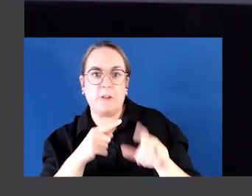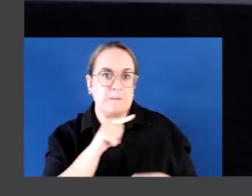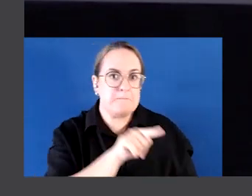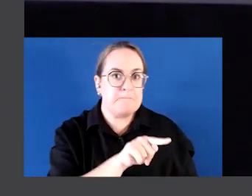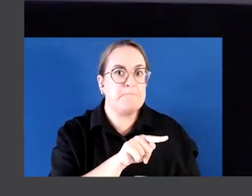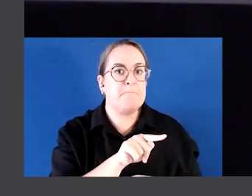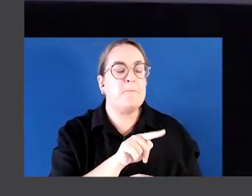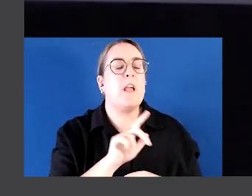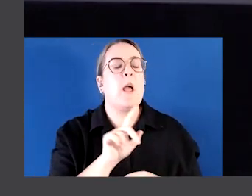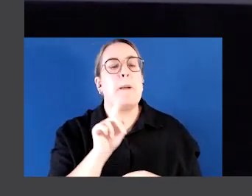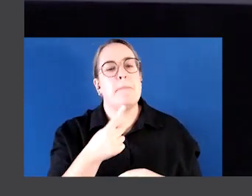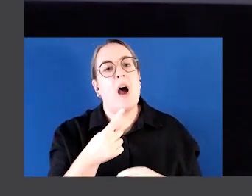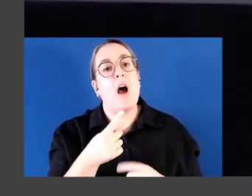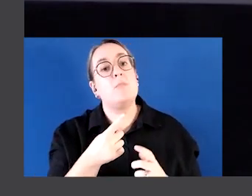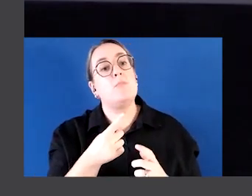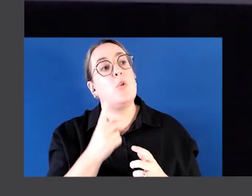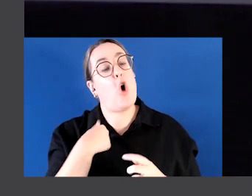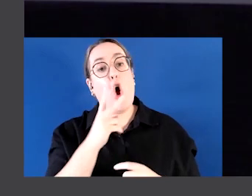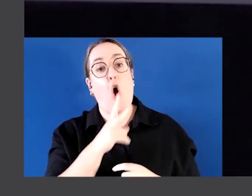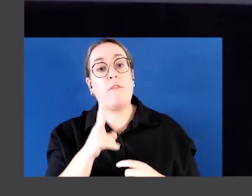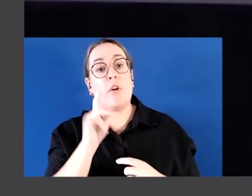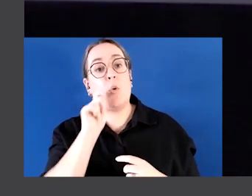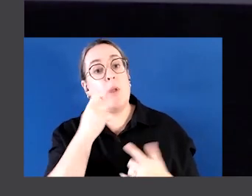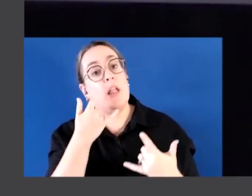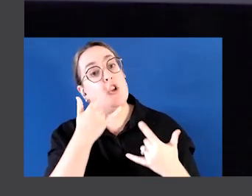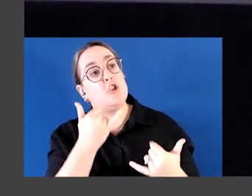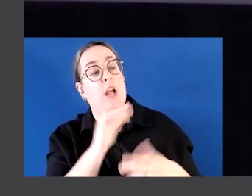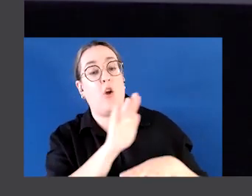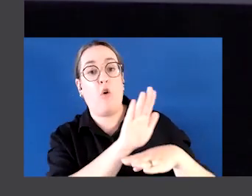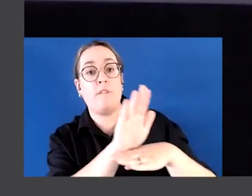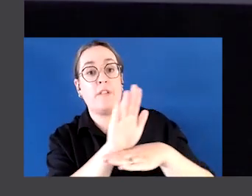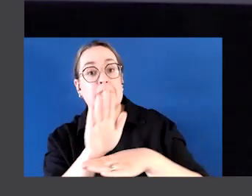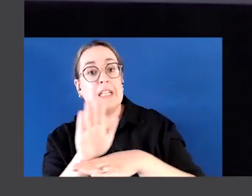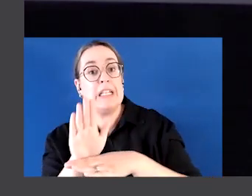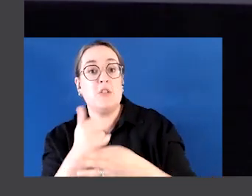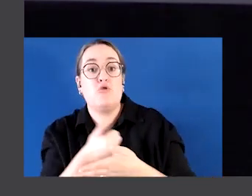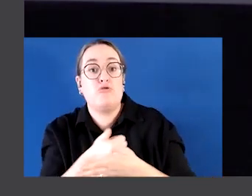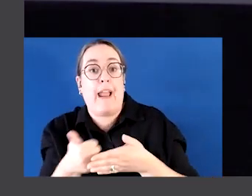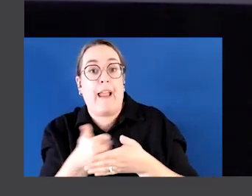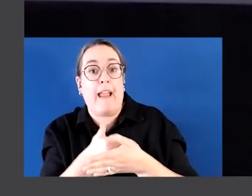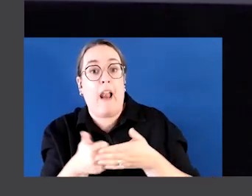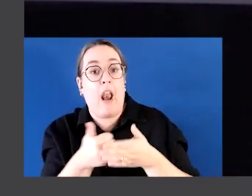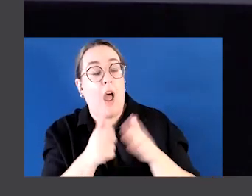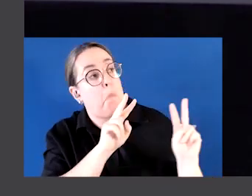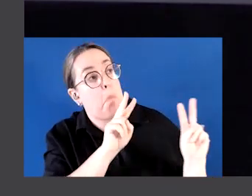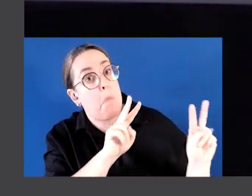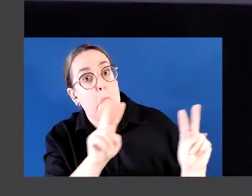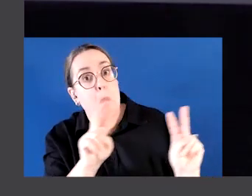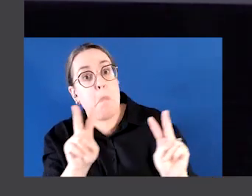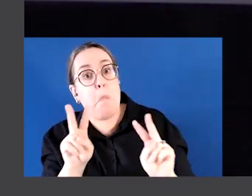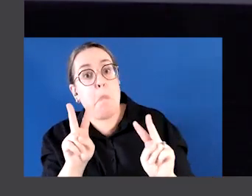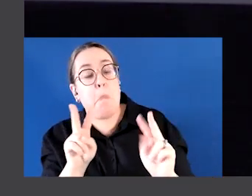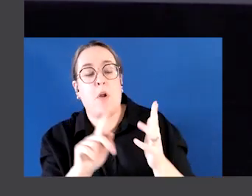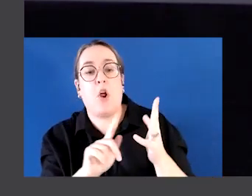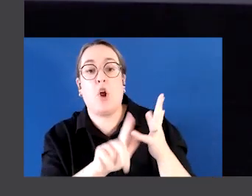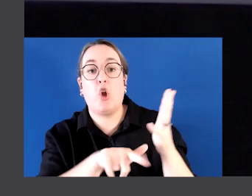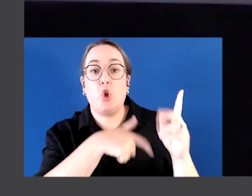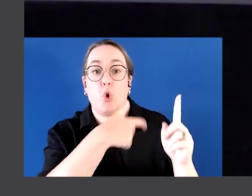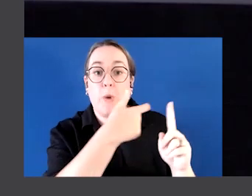interstate. Internationally, we do make it a point to scan the horizon regularly. We've obviously had contact with